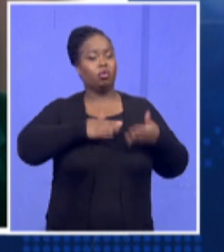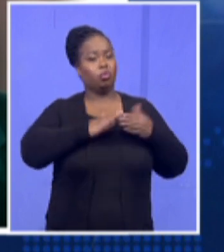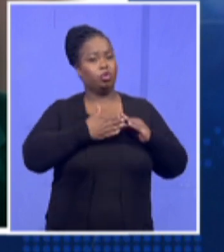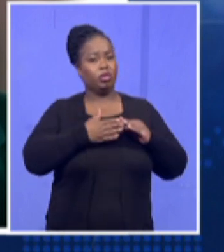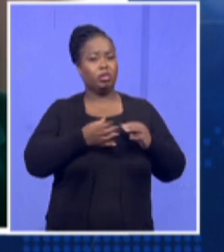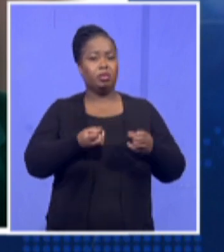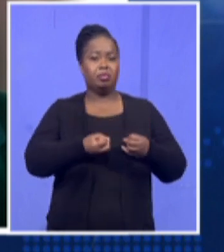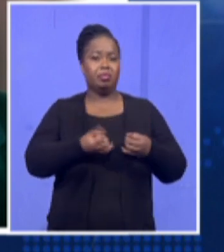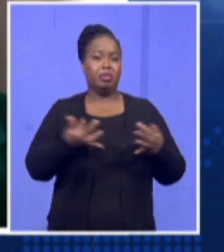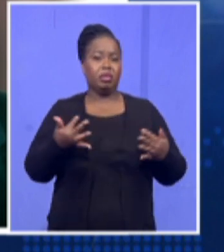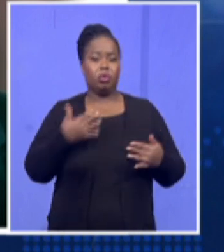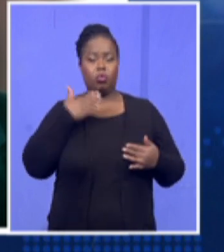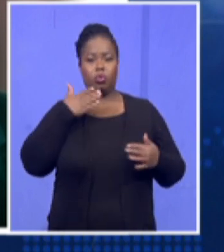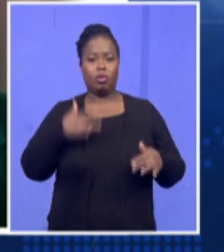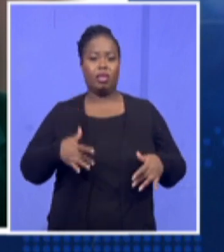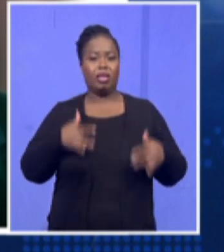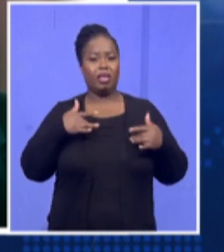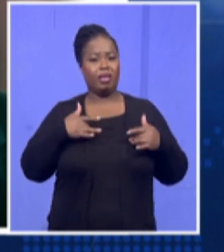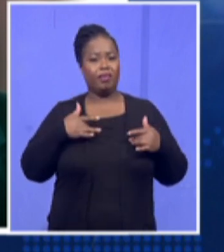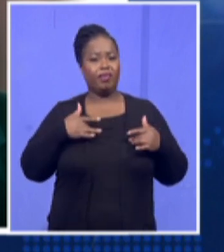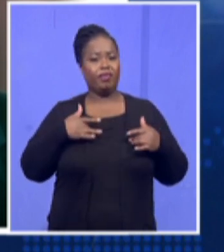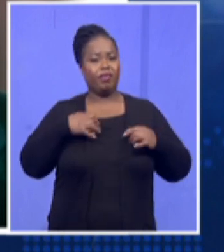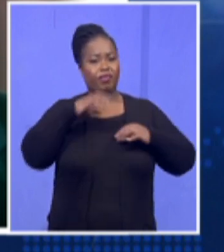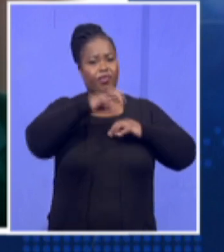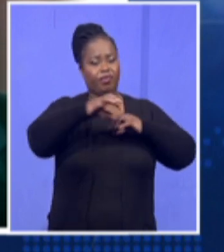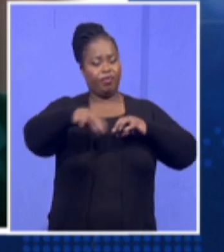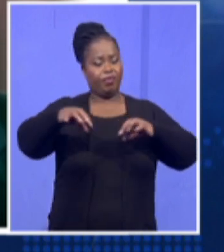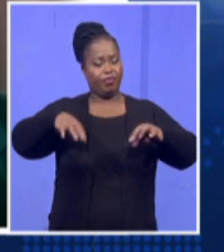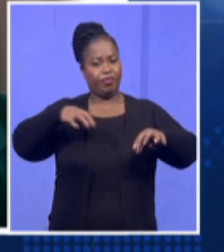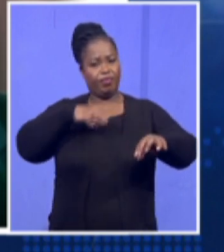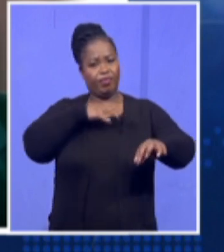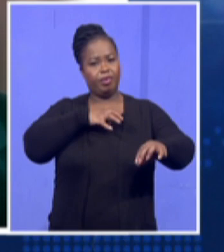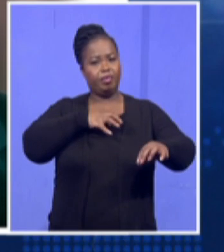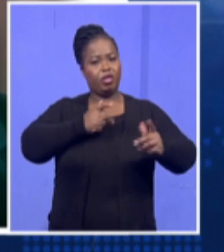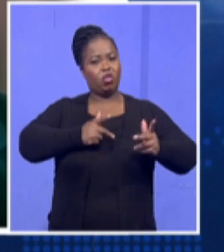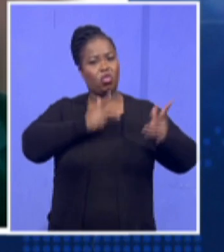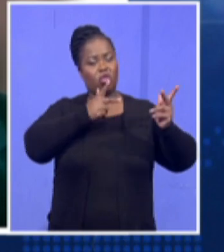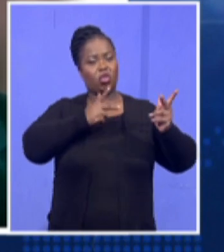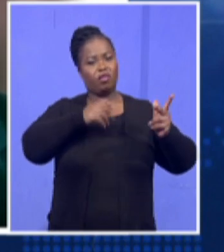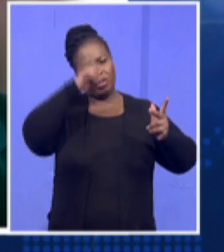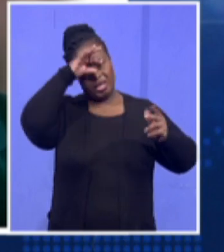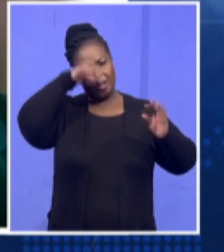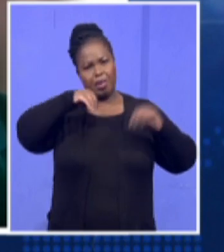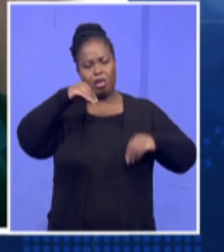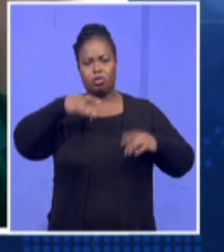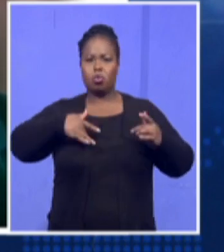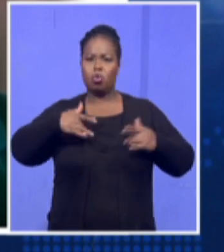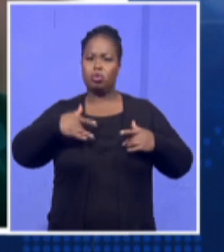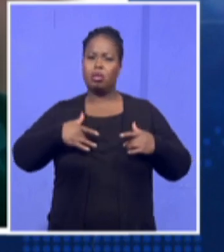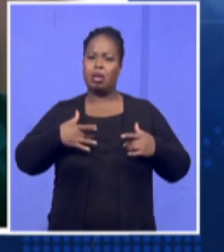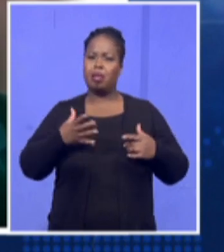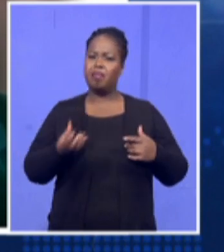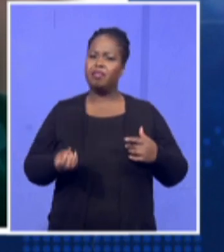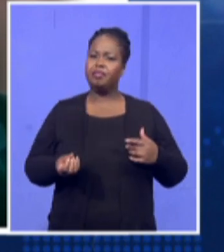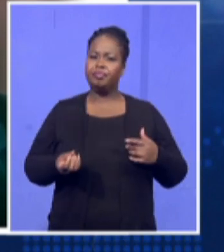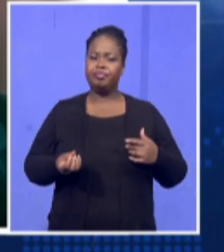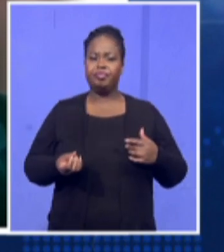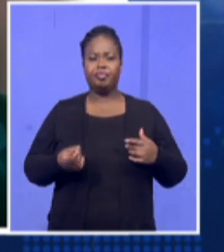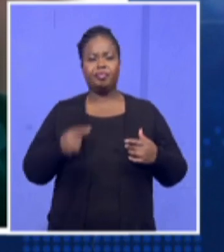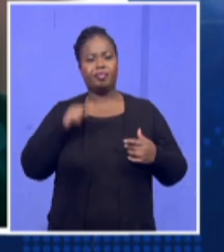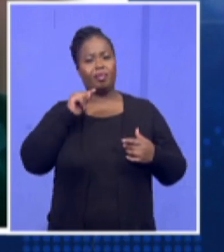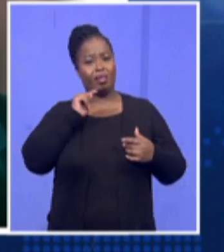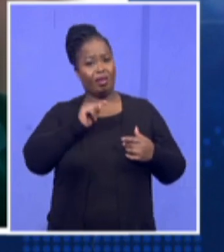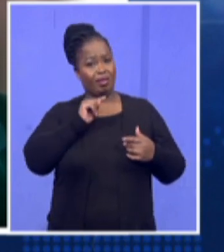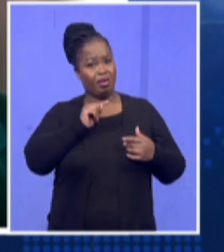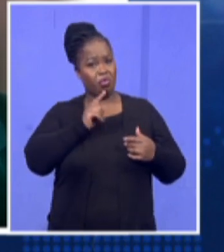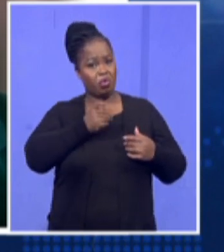them that live around these abandoned mines. And for those that are watching right now, their concern is a crisis like